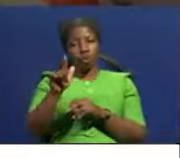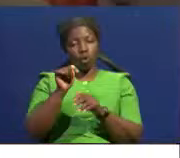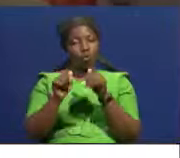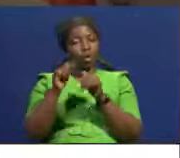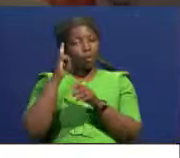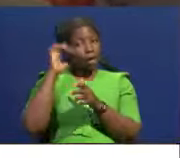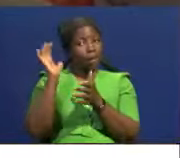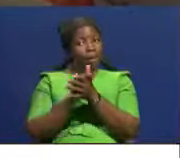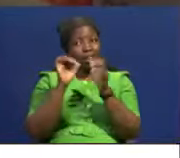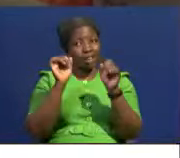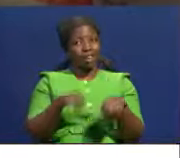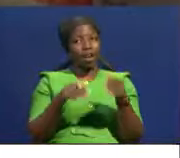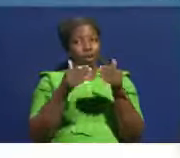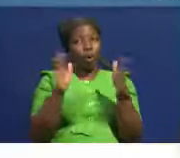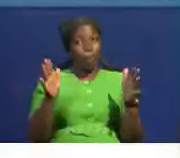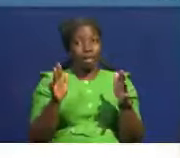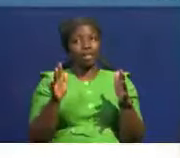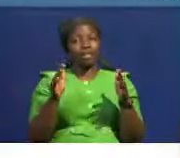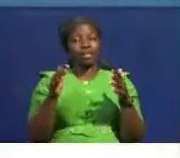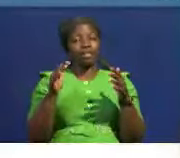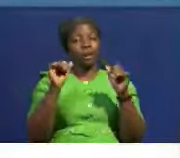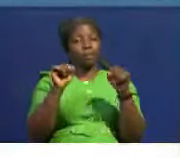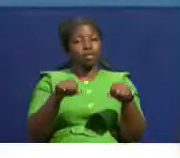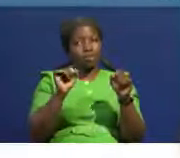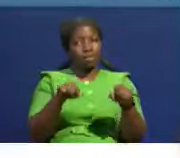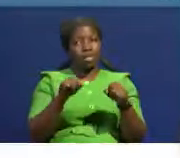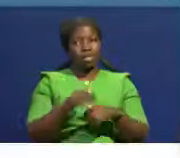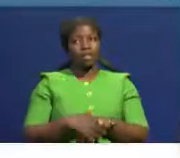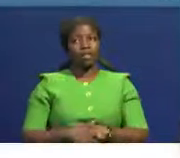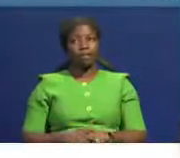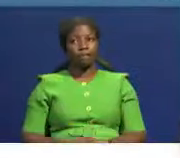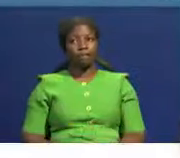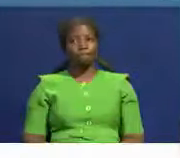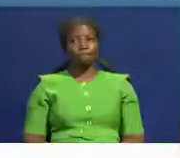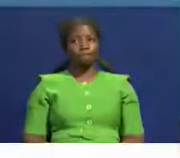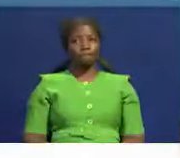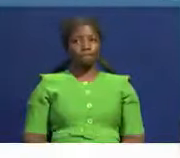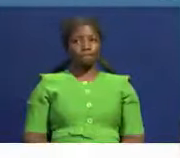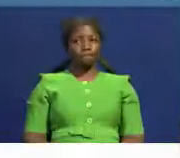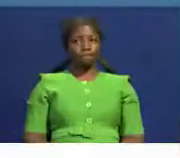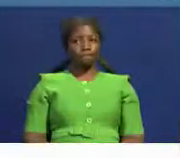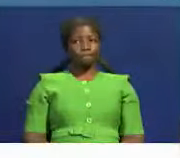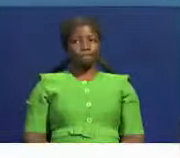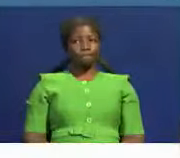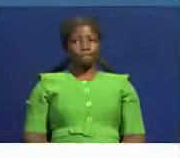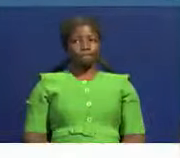unlock huge potential. Ndutamokami for Prime Edition.